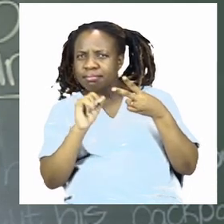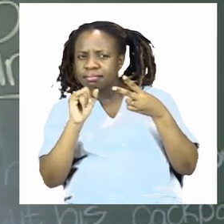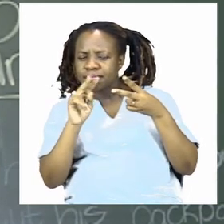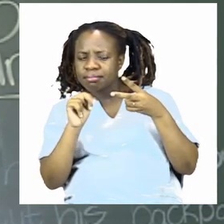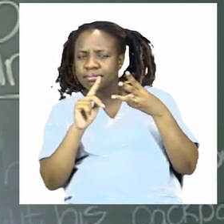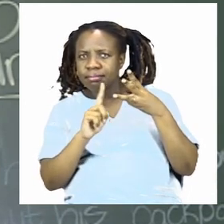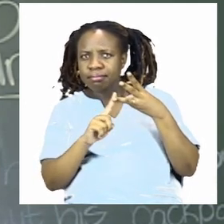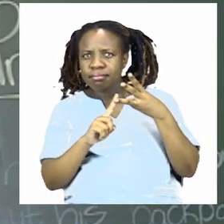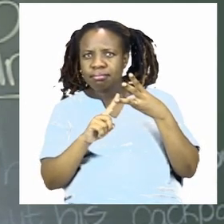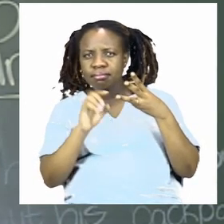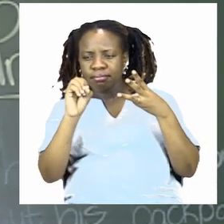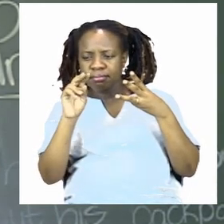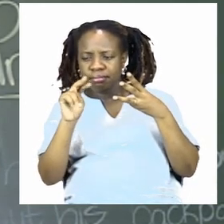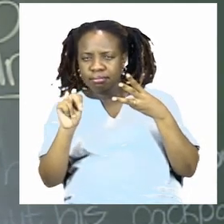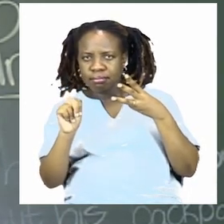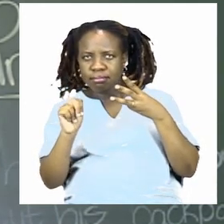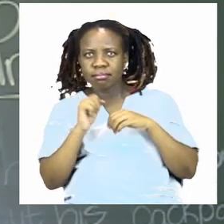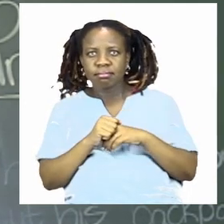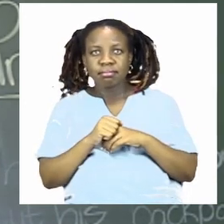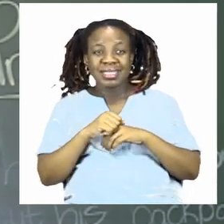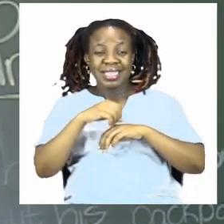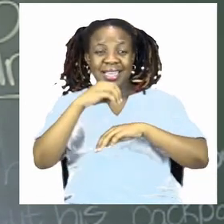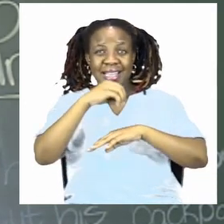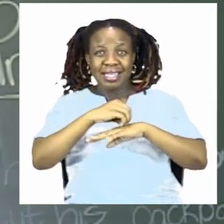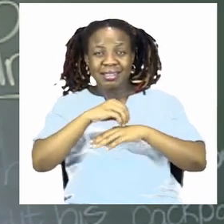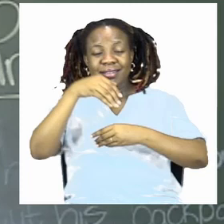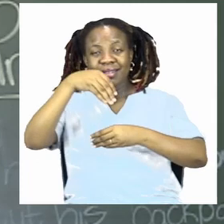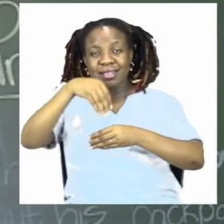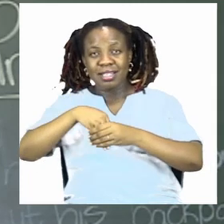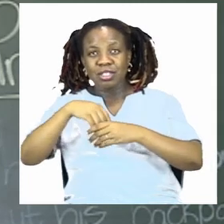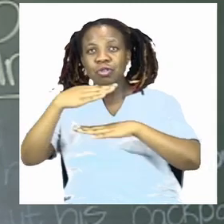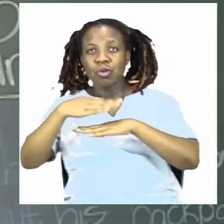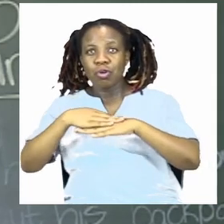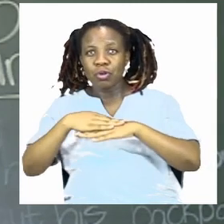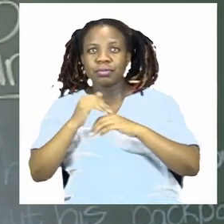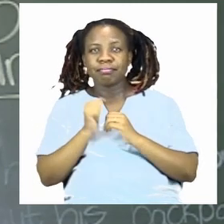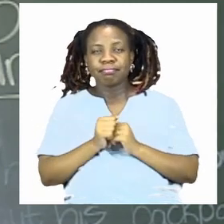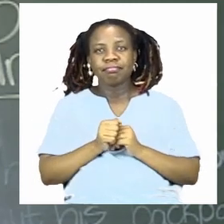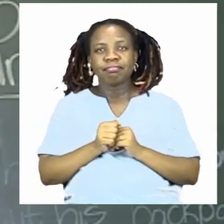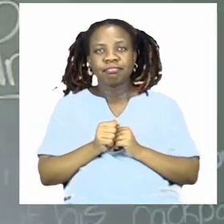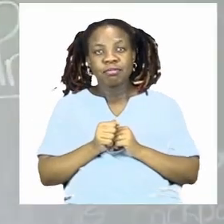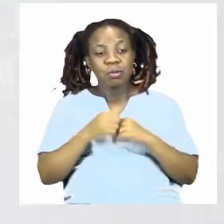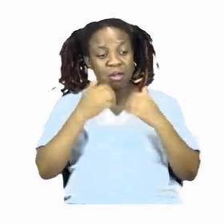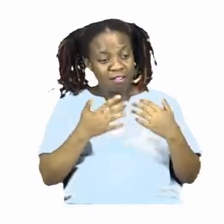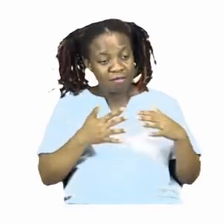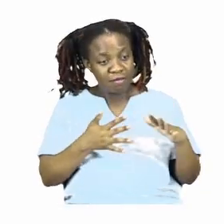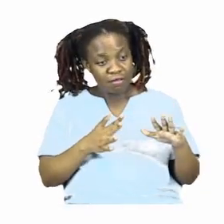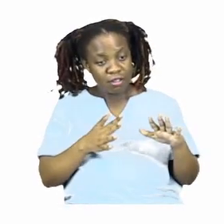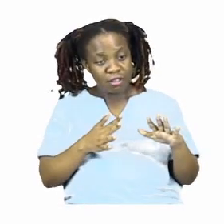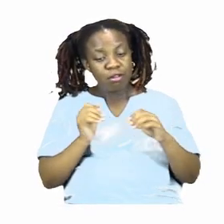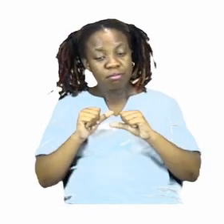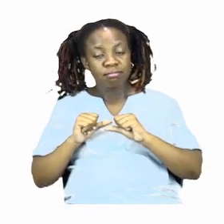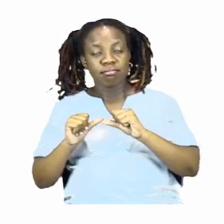on? Now, before I leave you to complete all these sentences, let's quickly turn our booklets to page 24 to see what